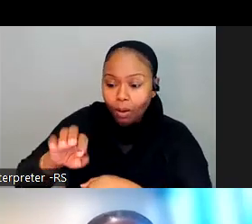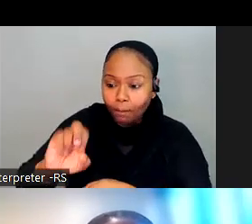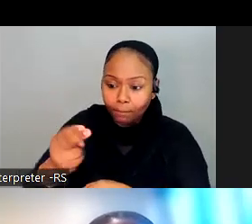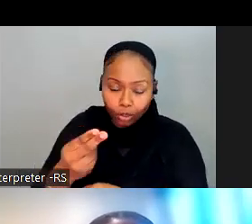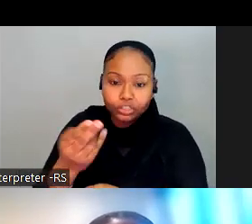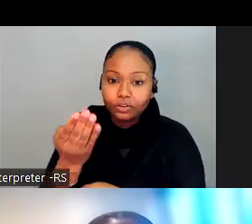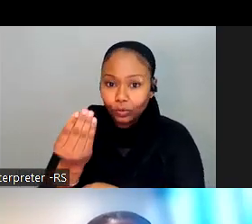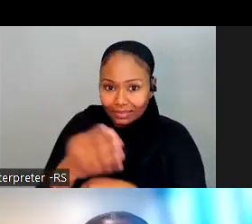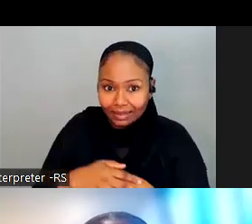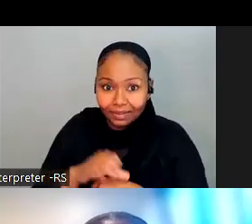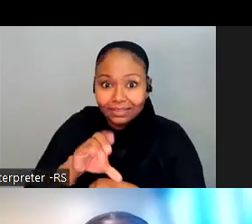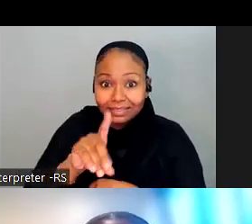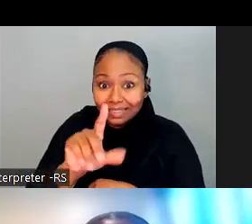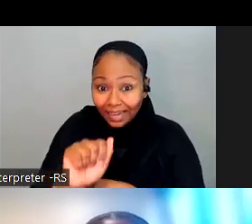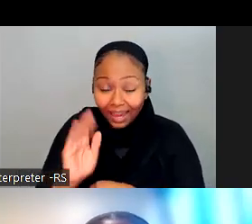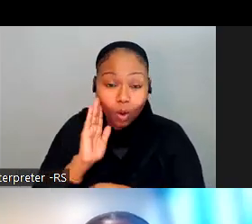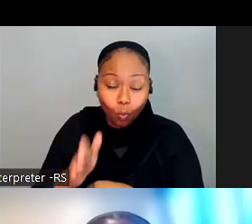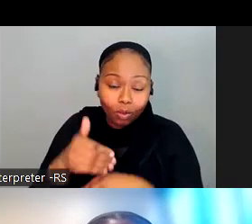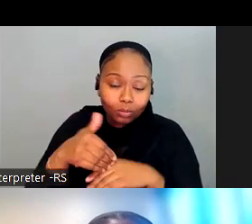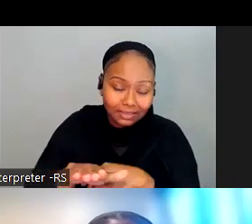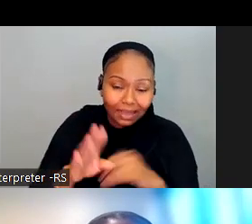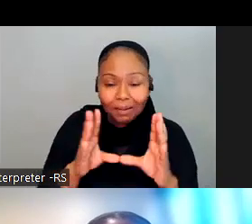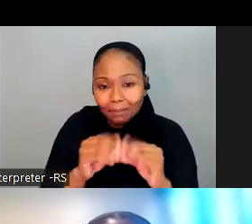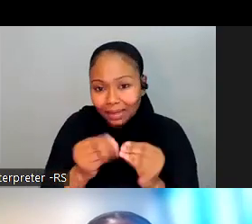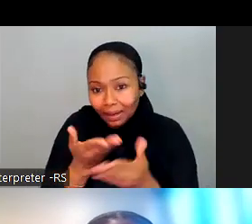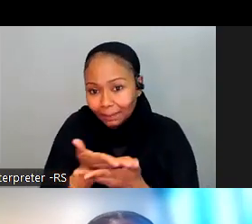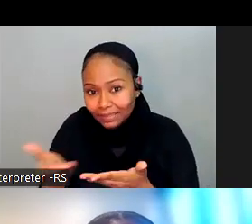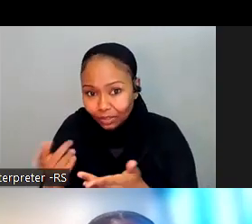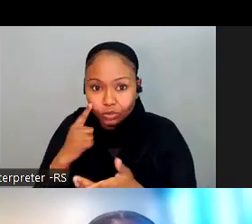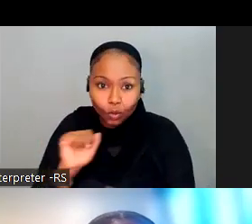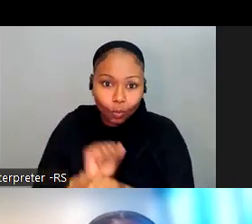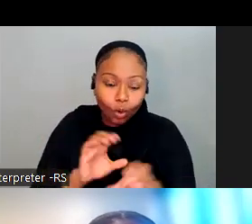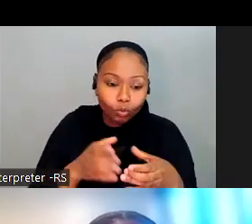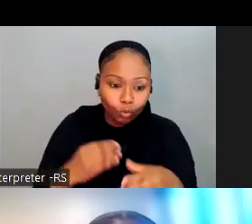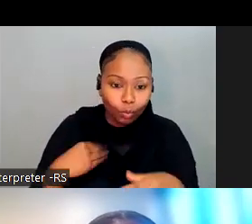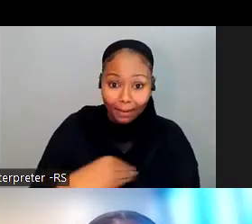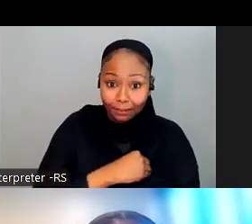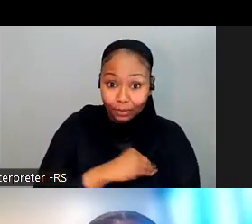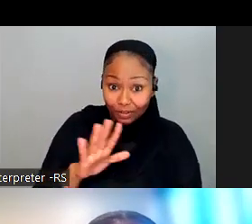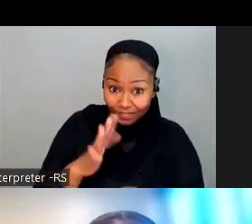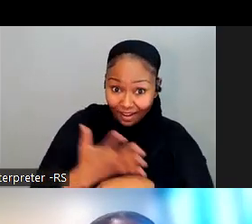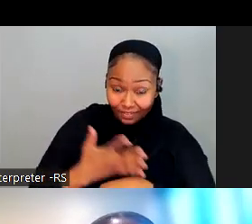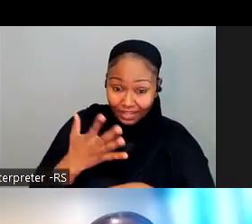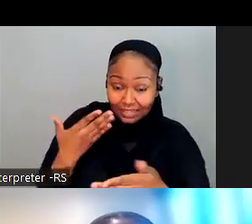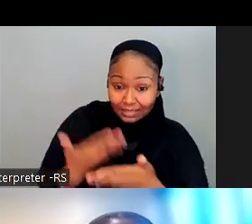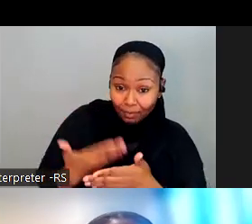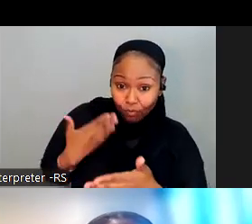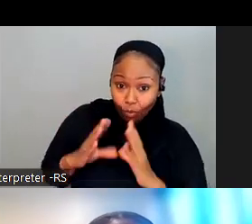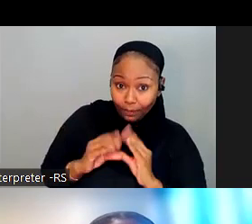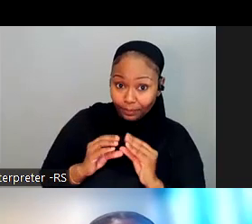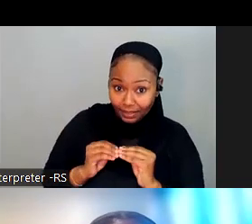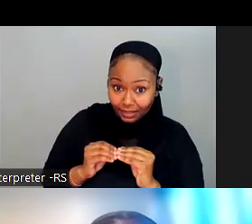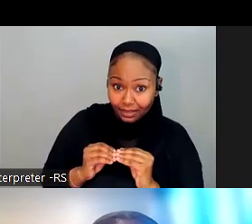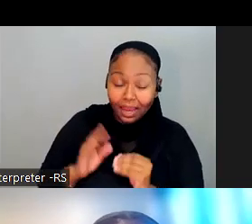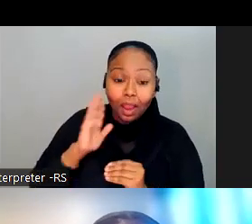CDA will send meeting materials to work group members 5 days in advance of the meeting, and will